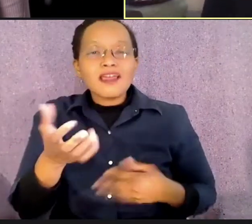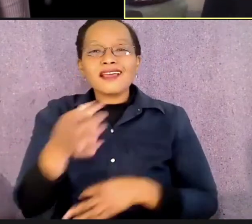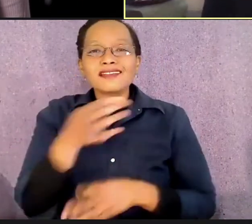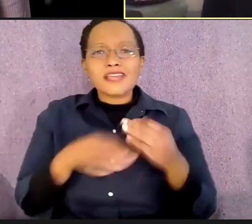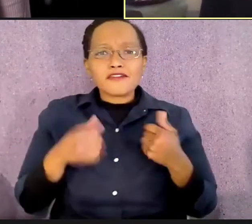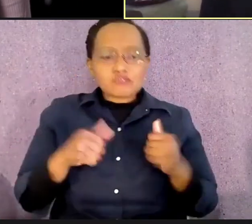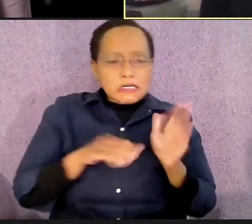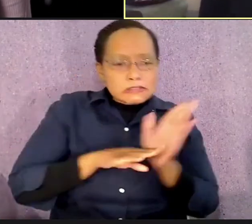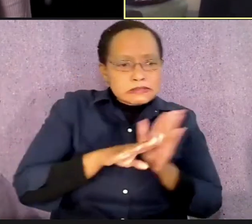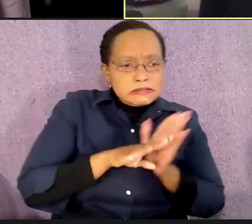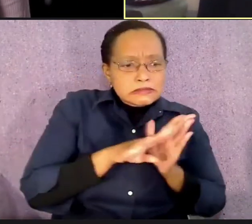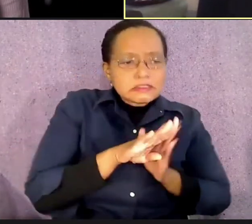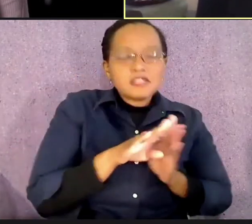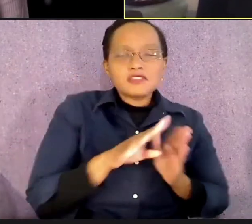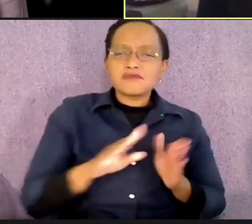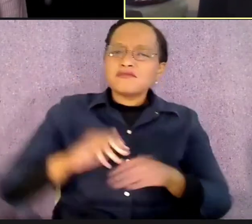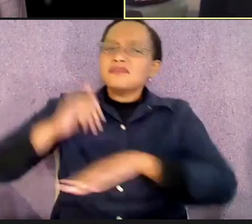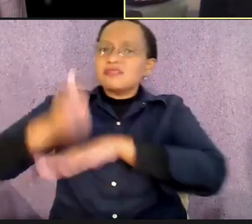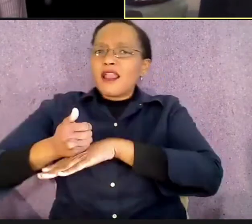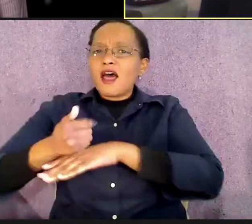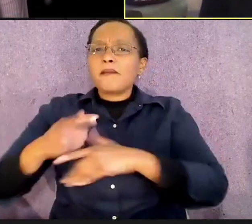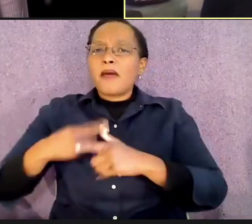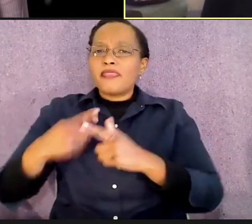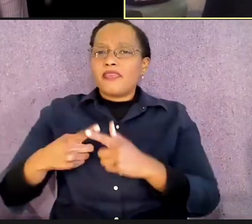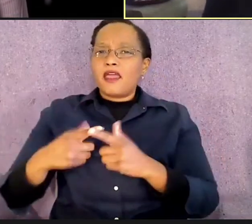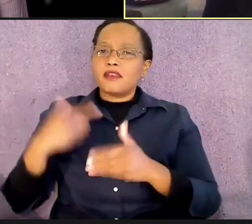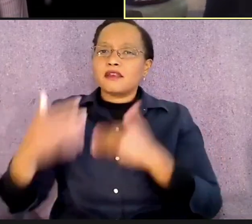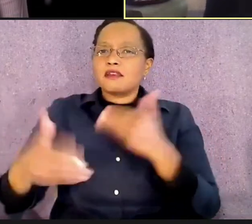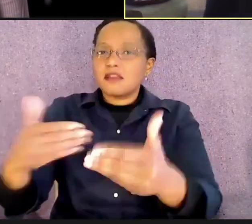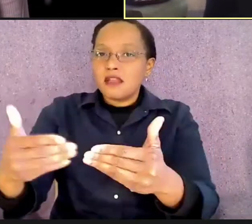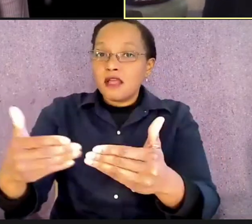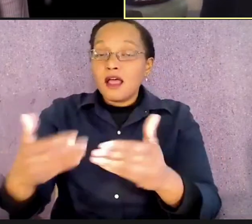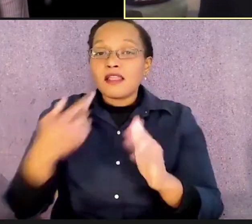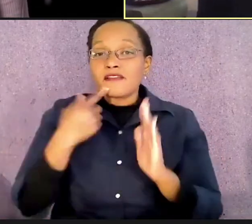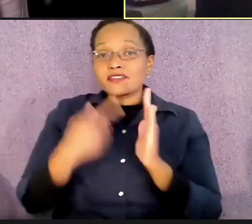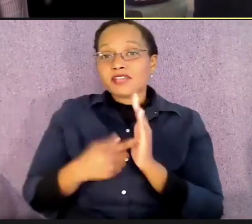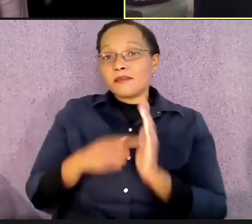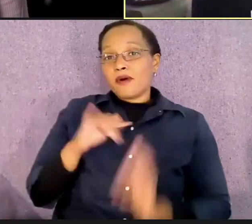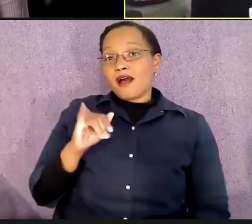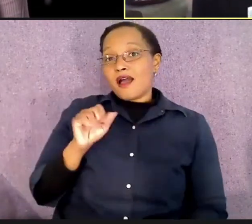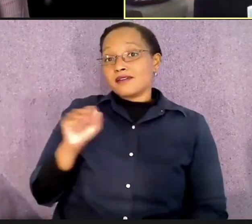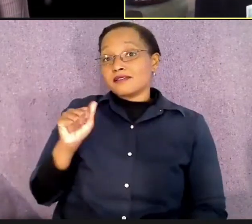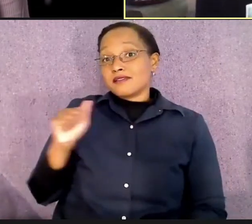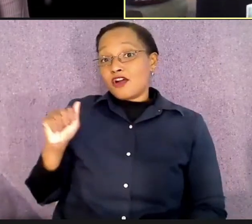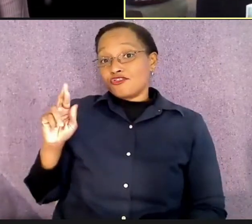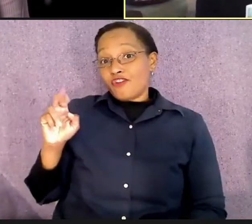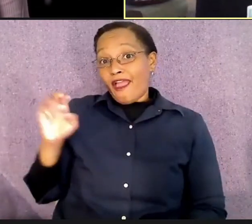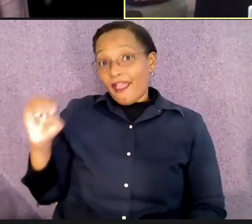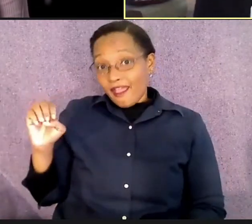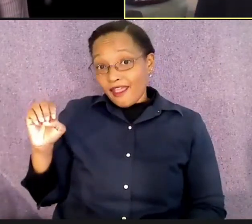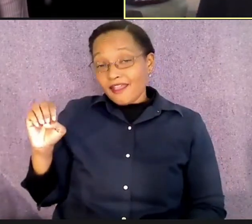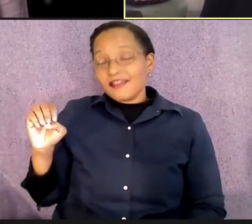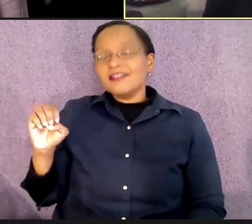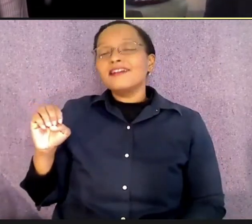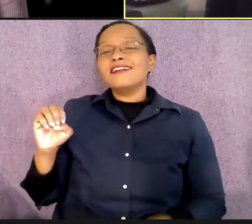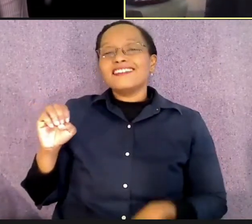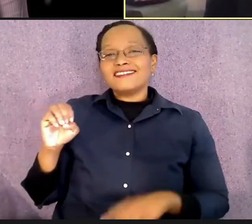better. I think I always talk about Issa Rae, Issa Rae